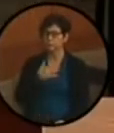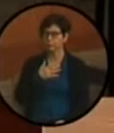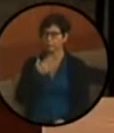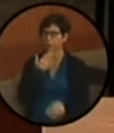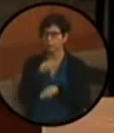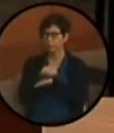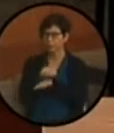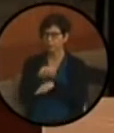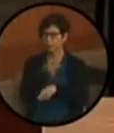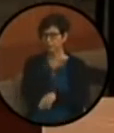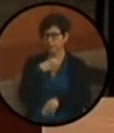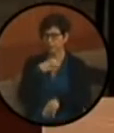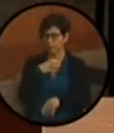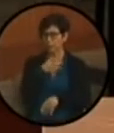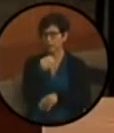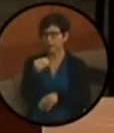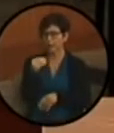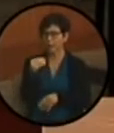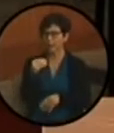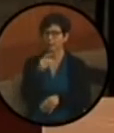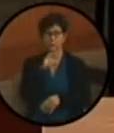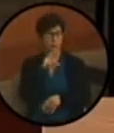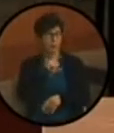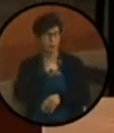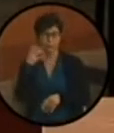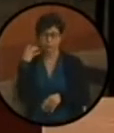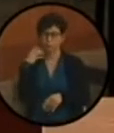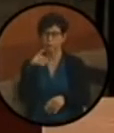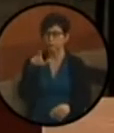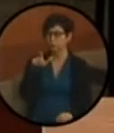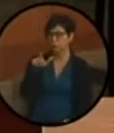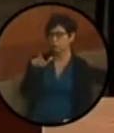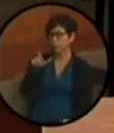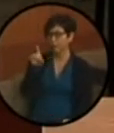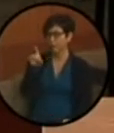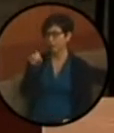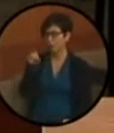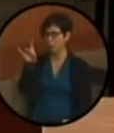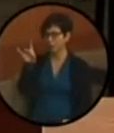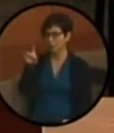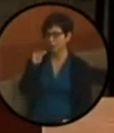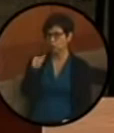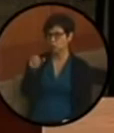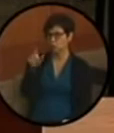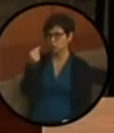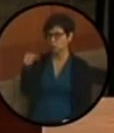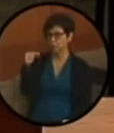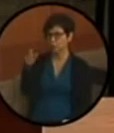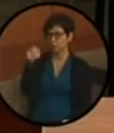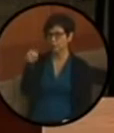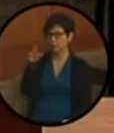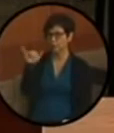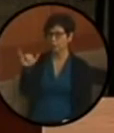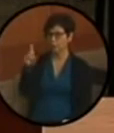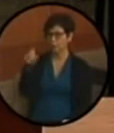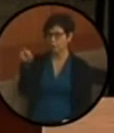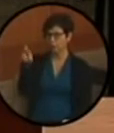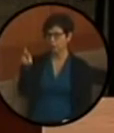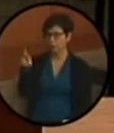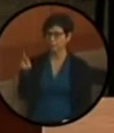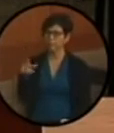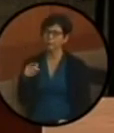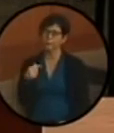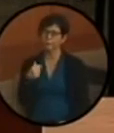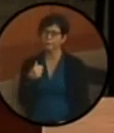Good evening, Council and Chief Monta Welch, 2808 Greenbrier Drive. I do want to say that I